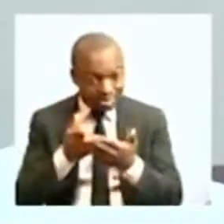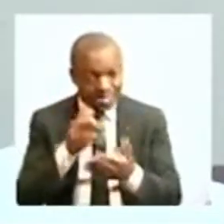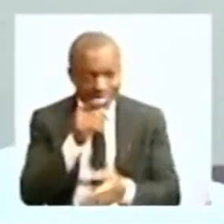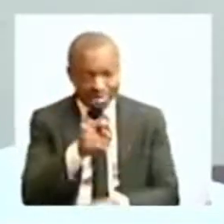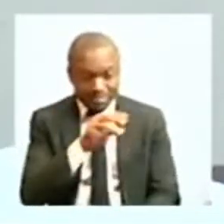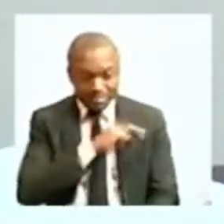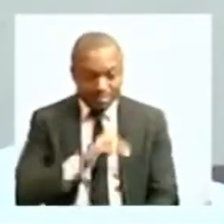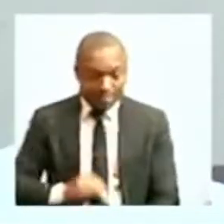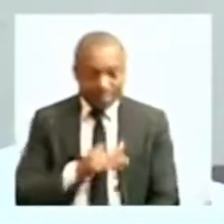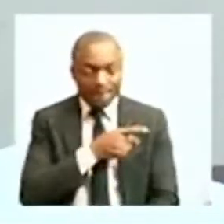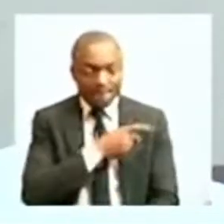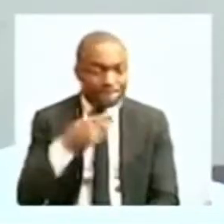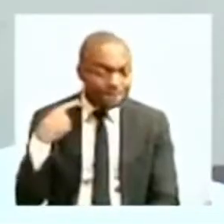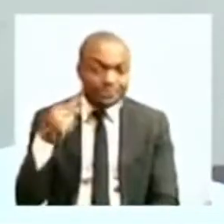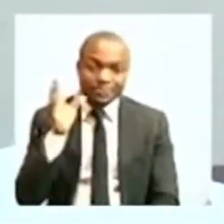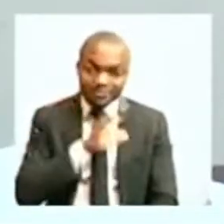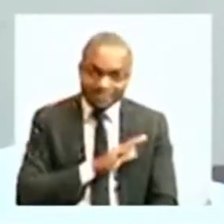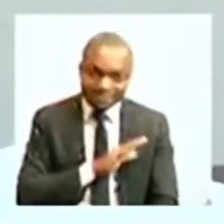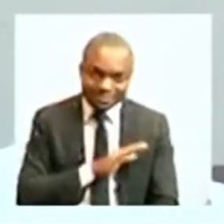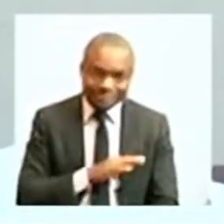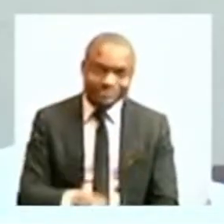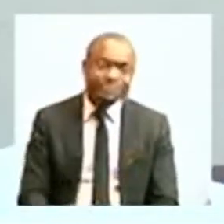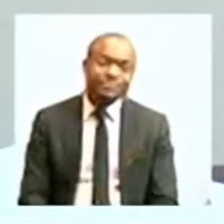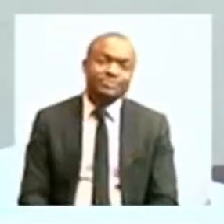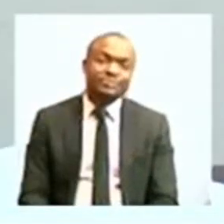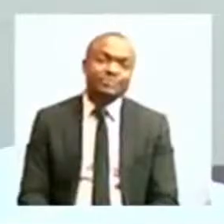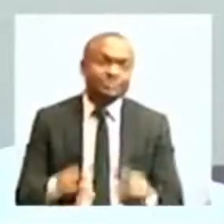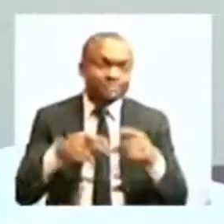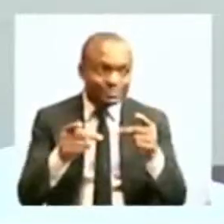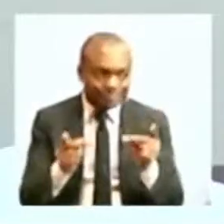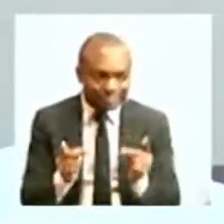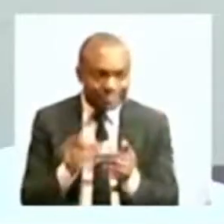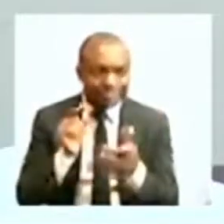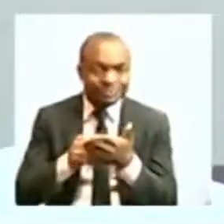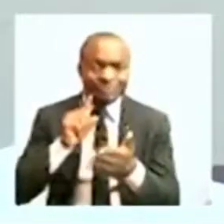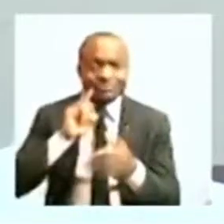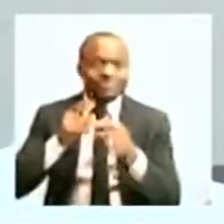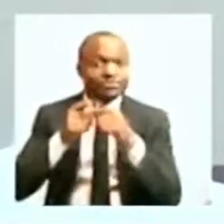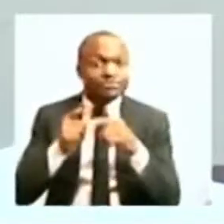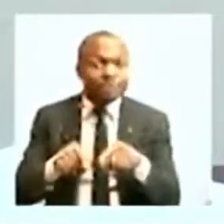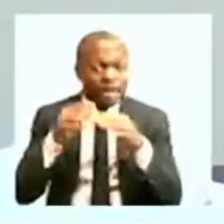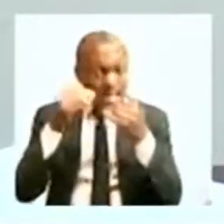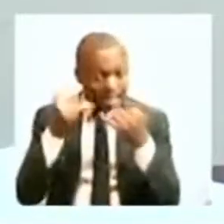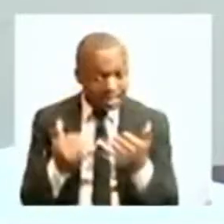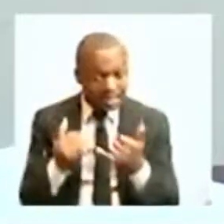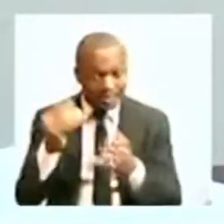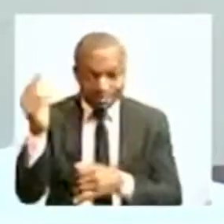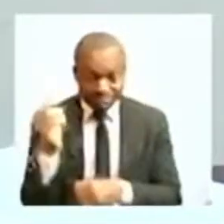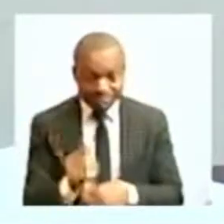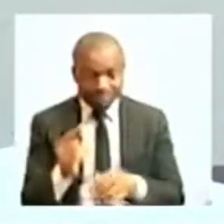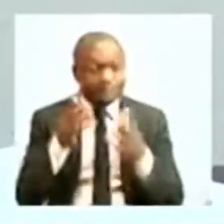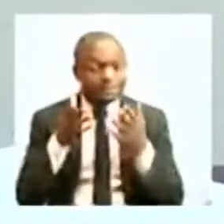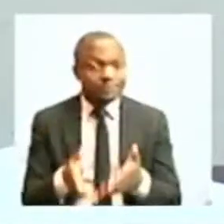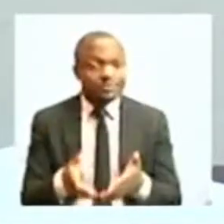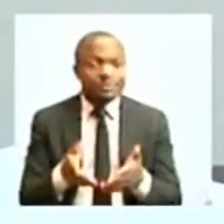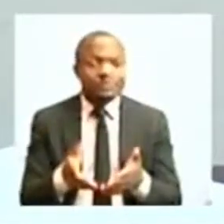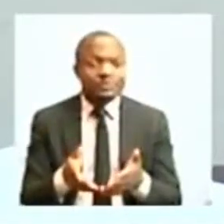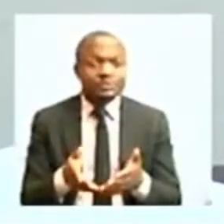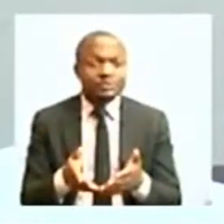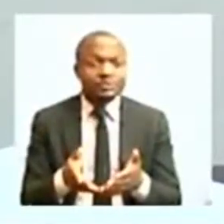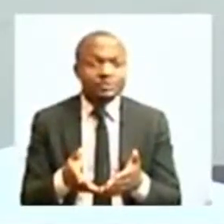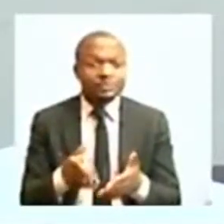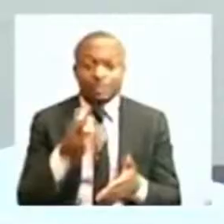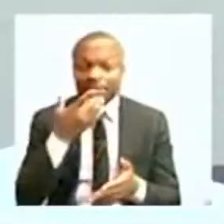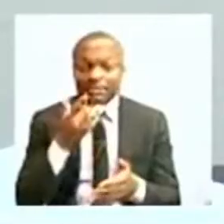parliament who made already a position that this should be done. Now, he comes here because he's privileged to sit on